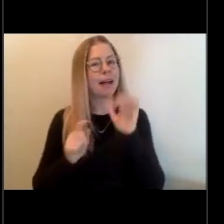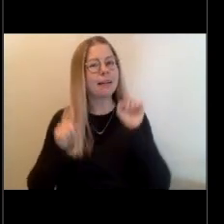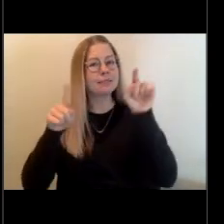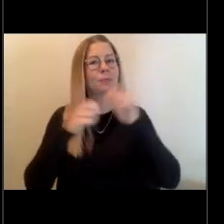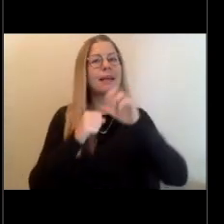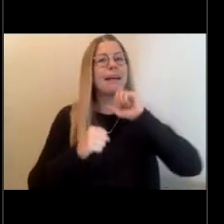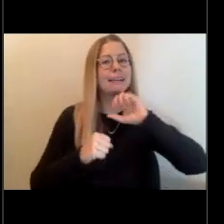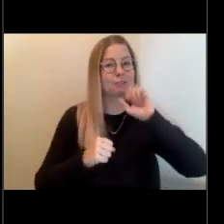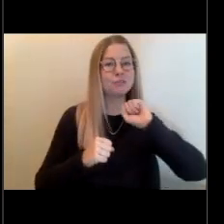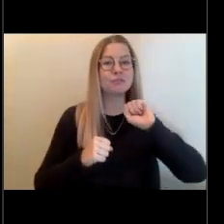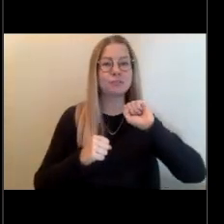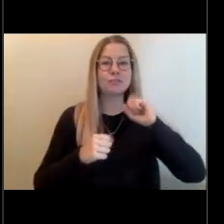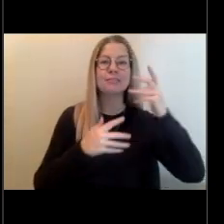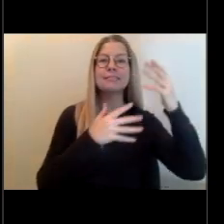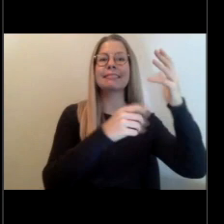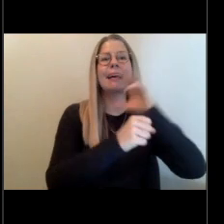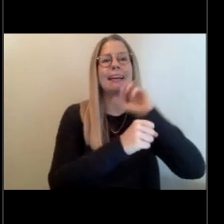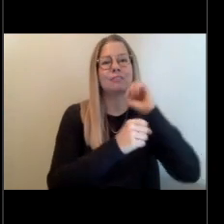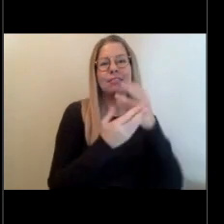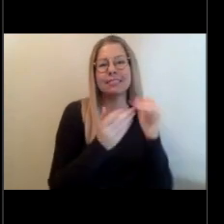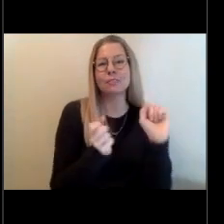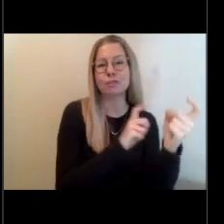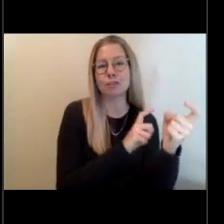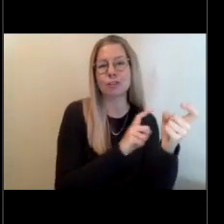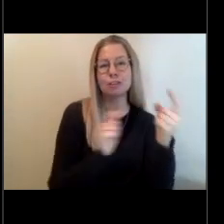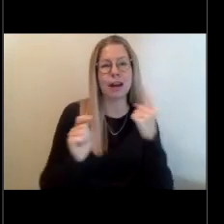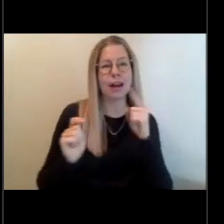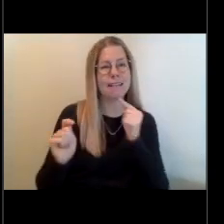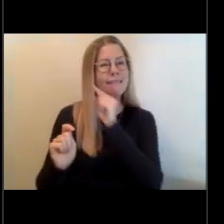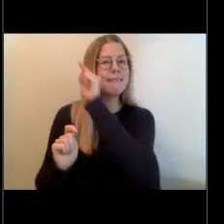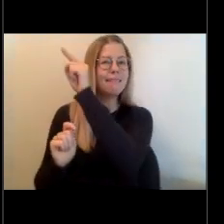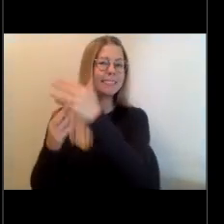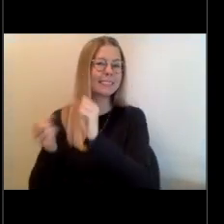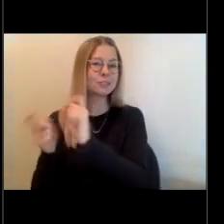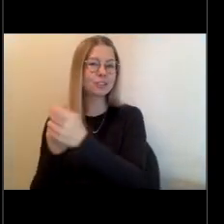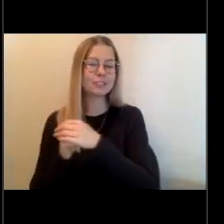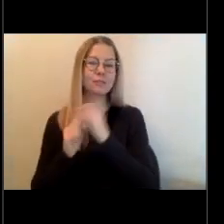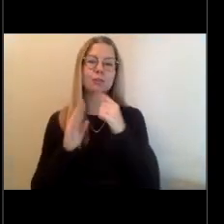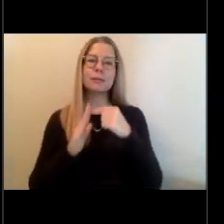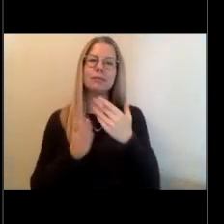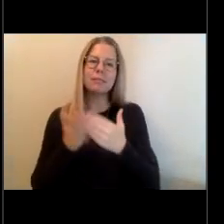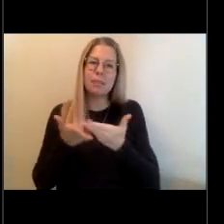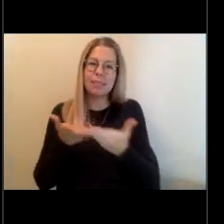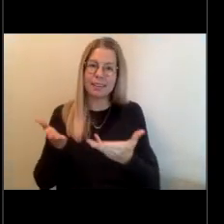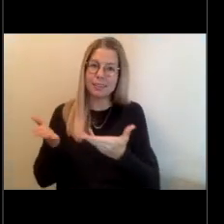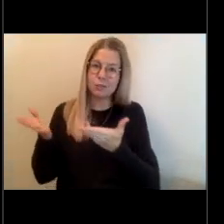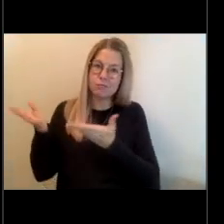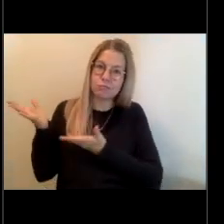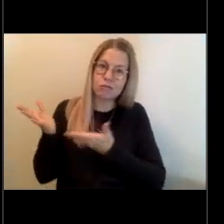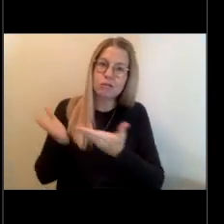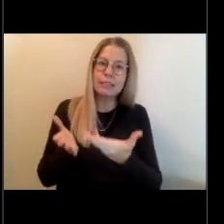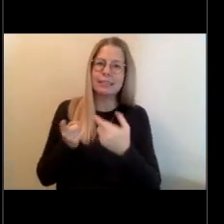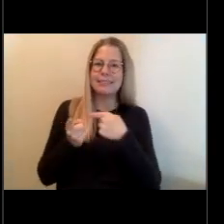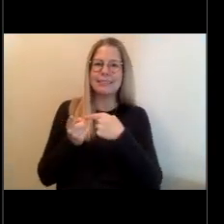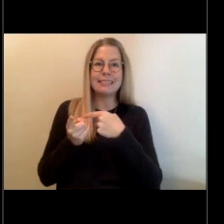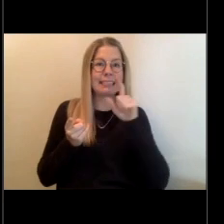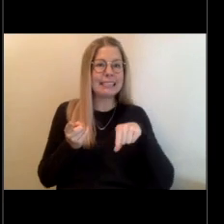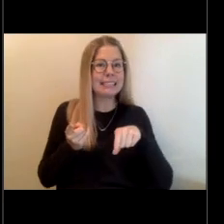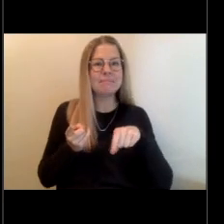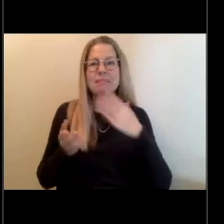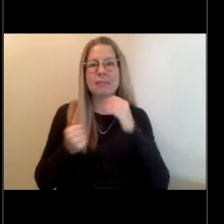is just useless extra weight. You're carrying more than you need to. You're